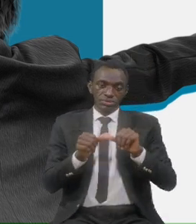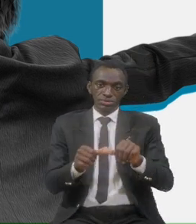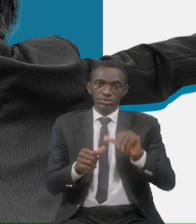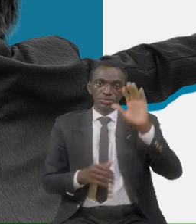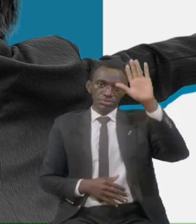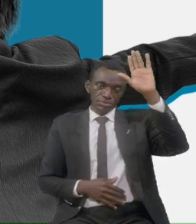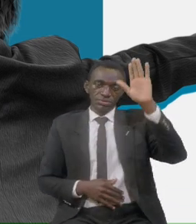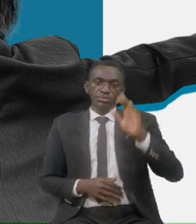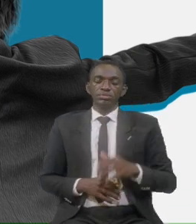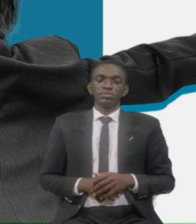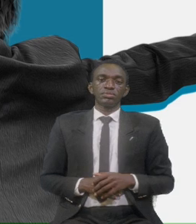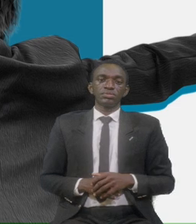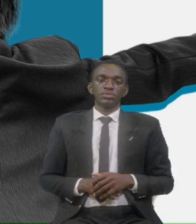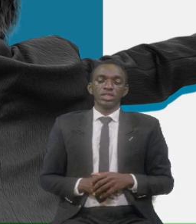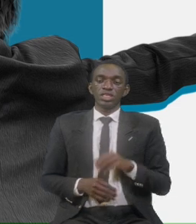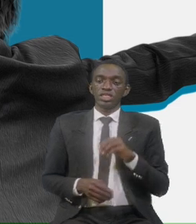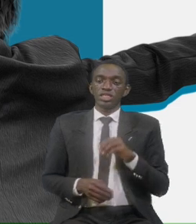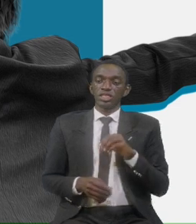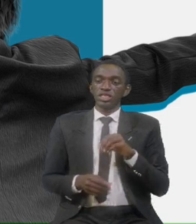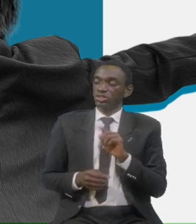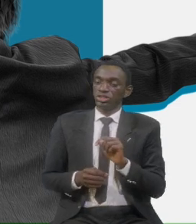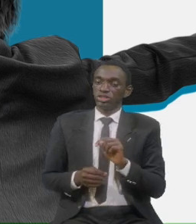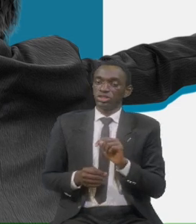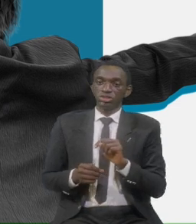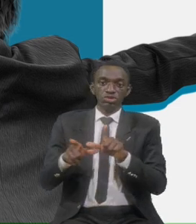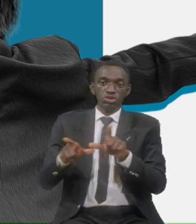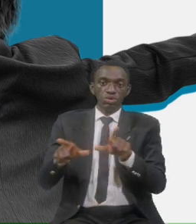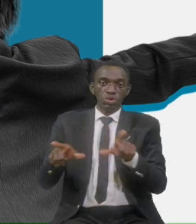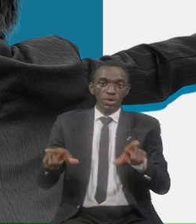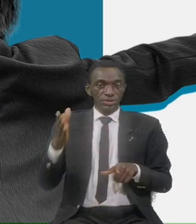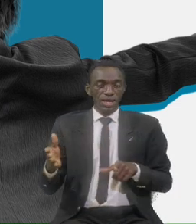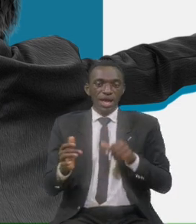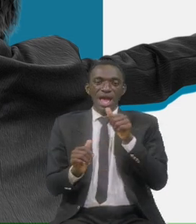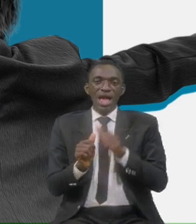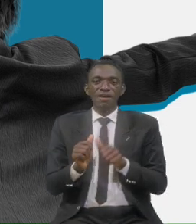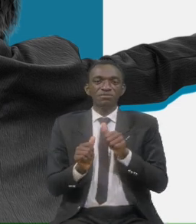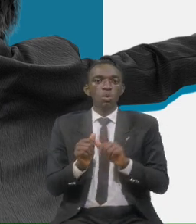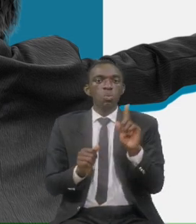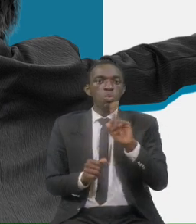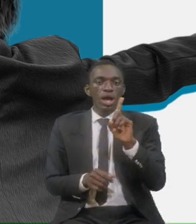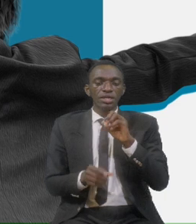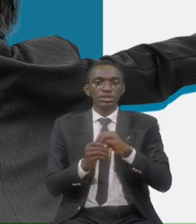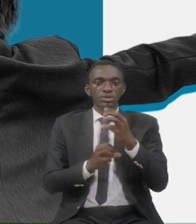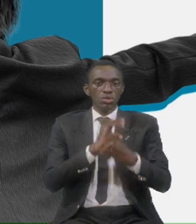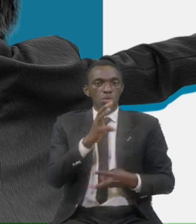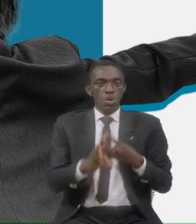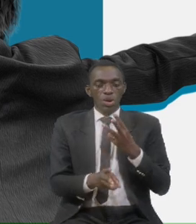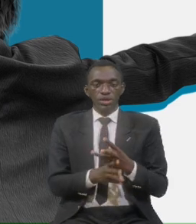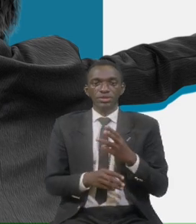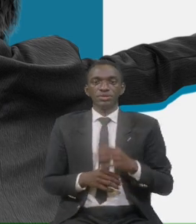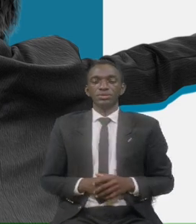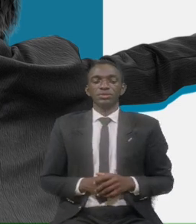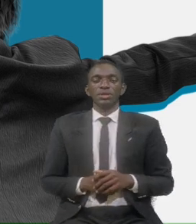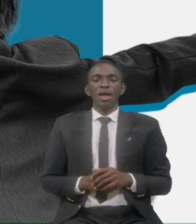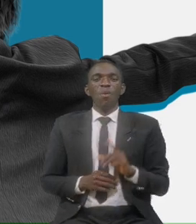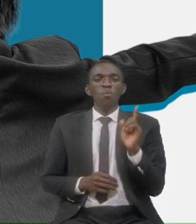In the Alpha location and everywhere in the world where we are